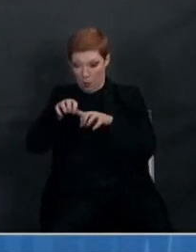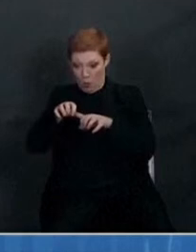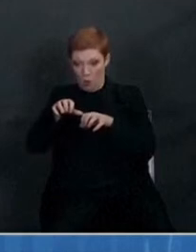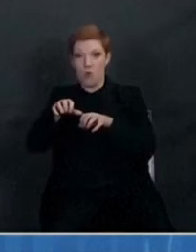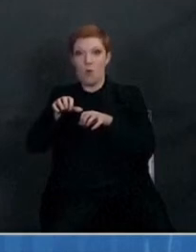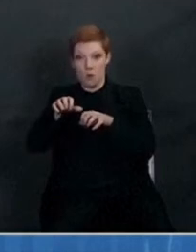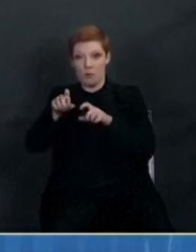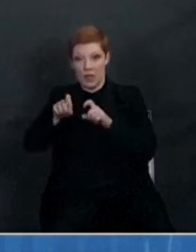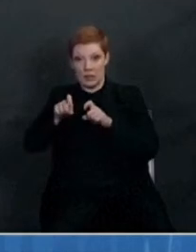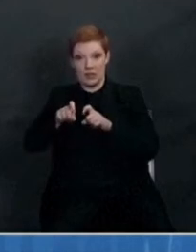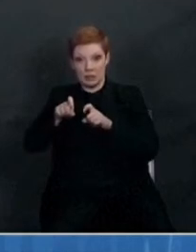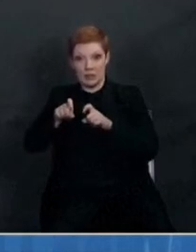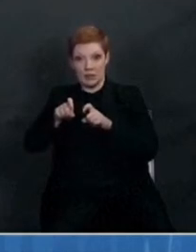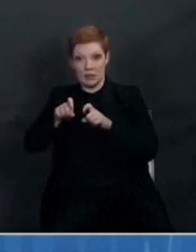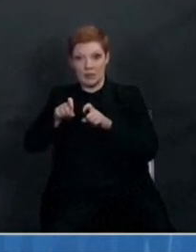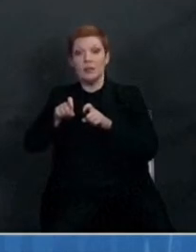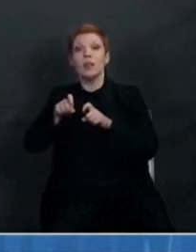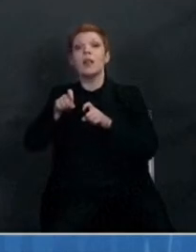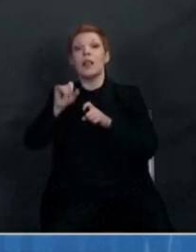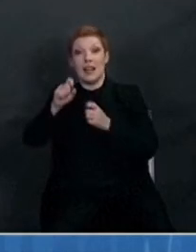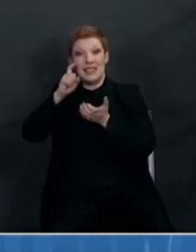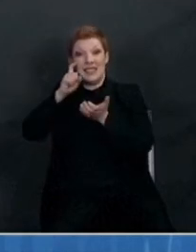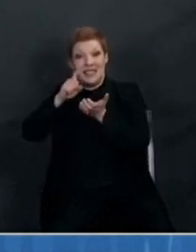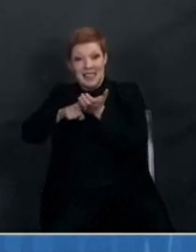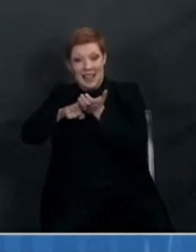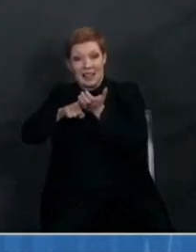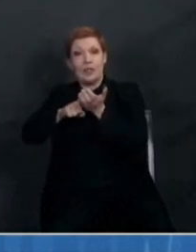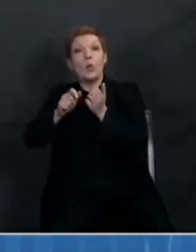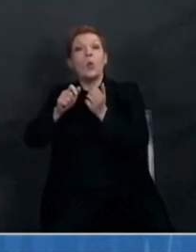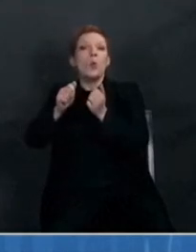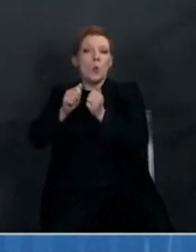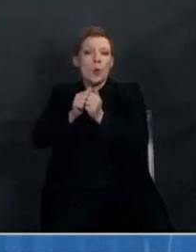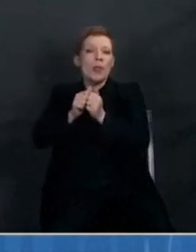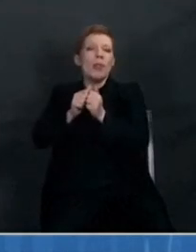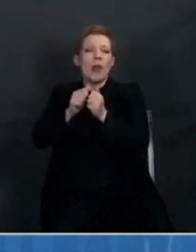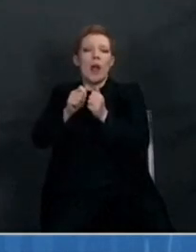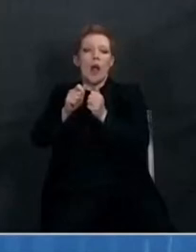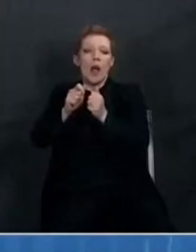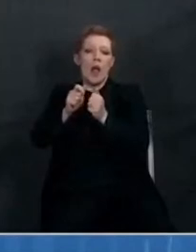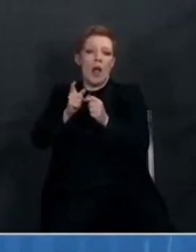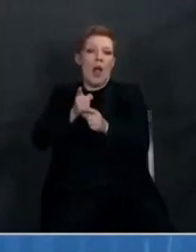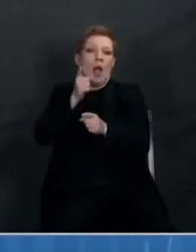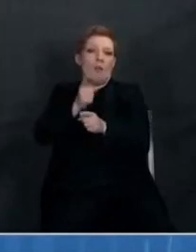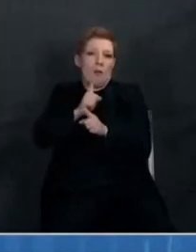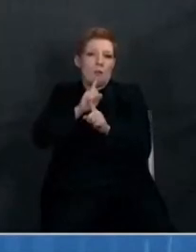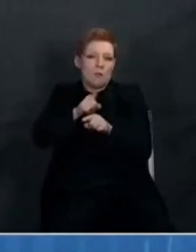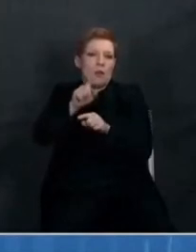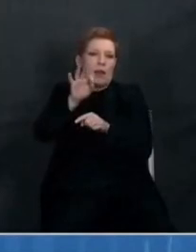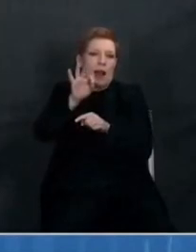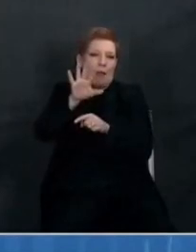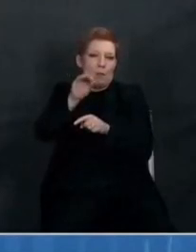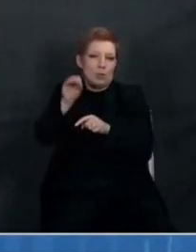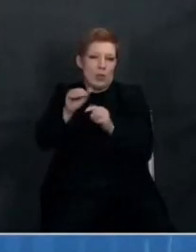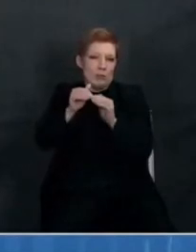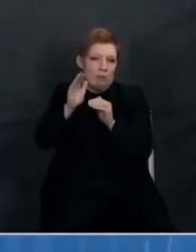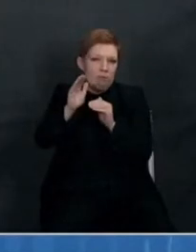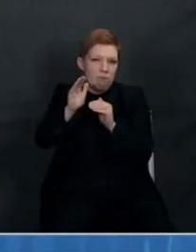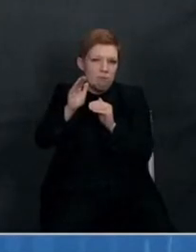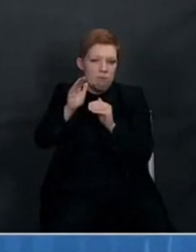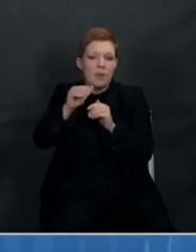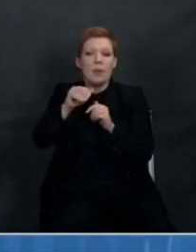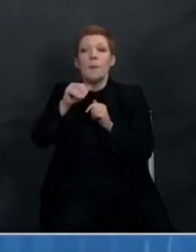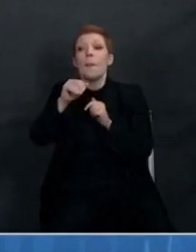detect COVID with roughly 95% accuracy within 15 minutes. They can be used if you